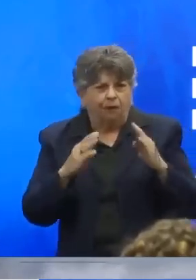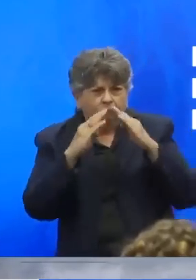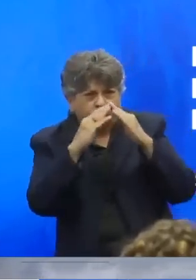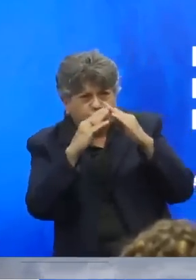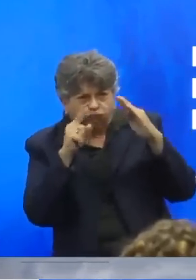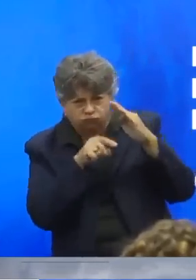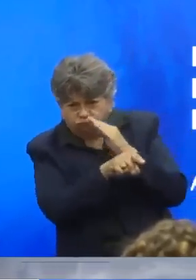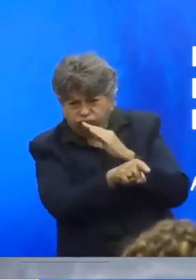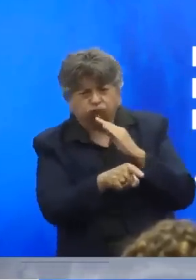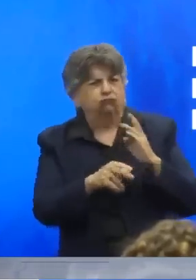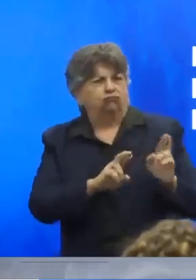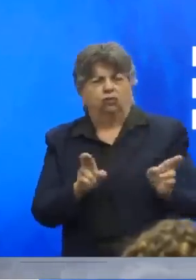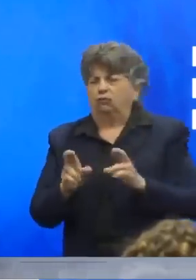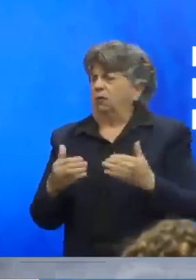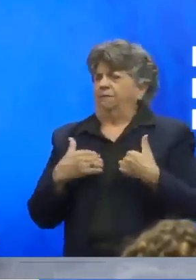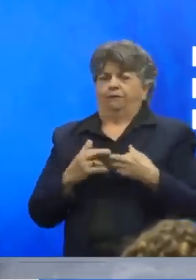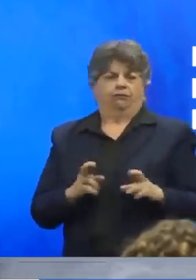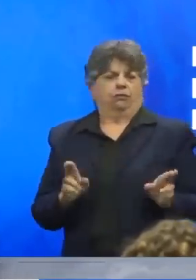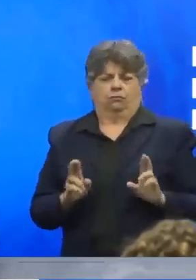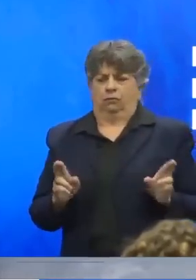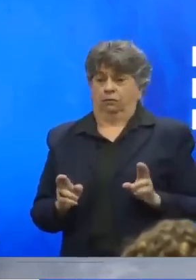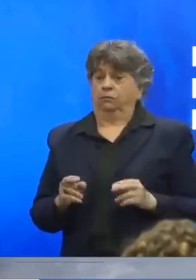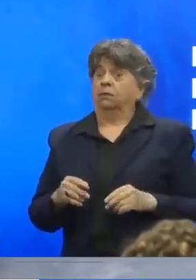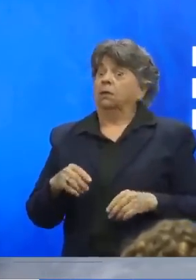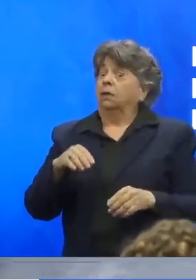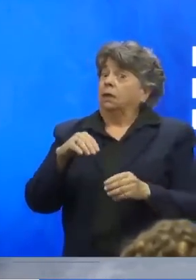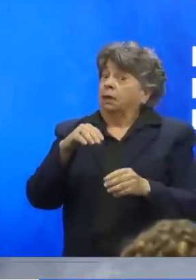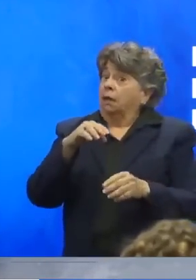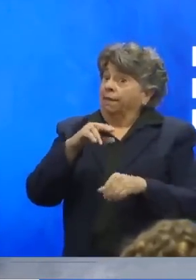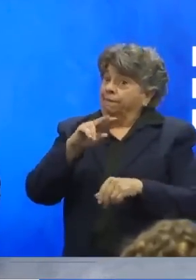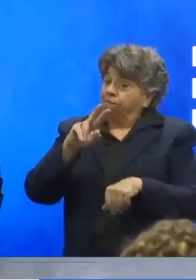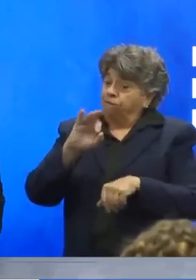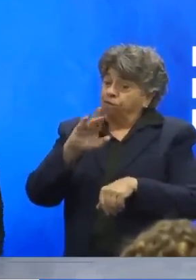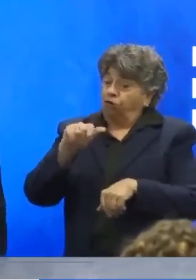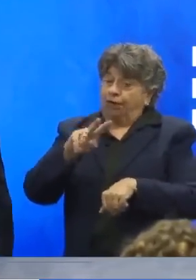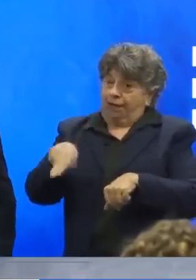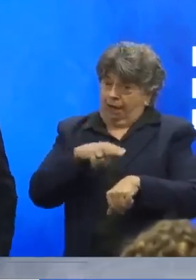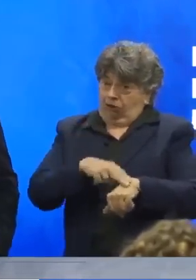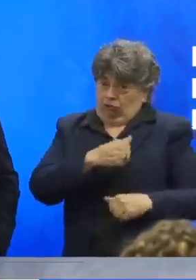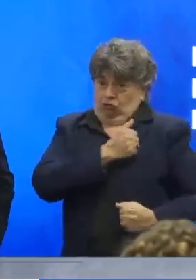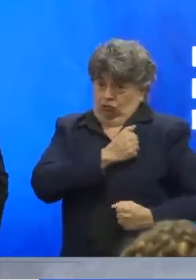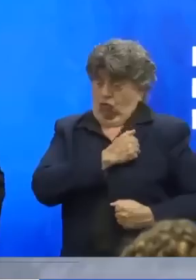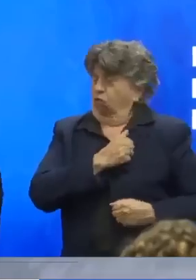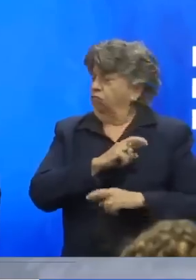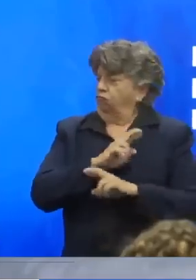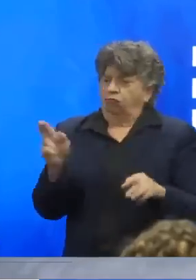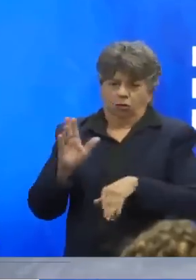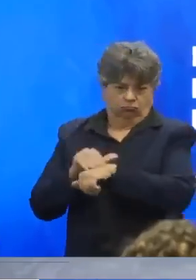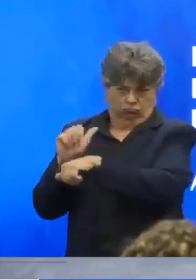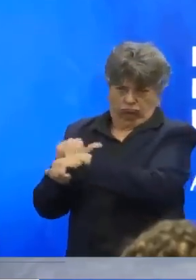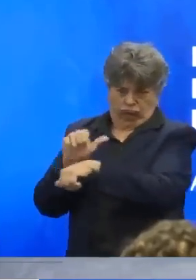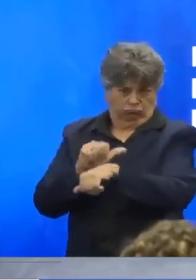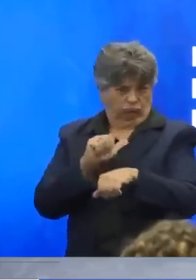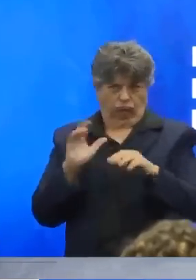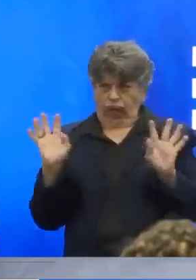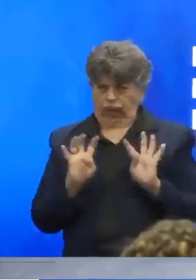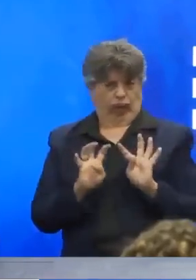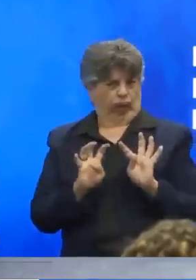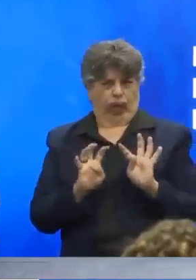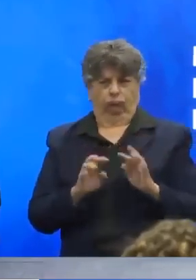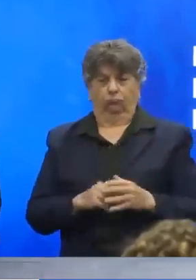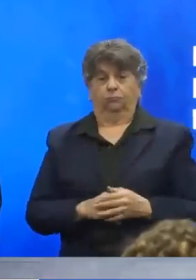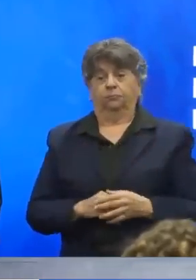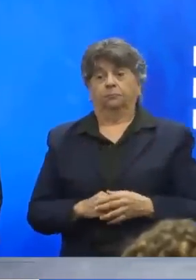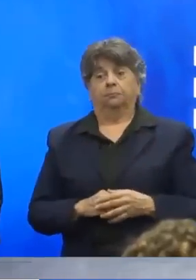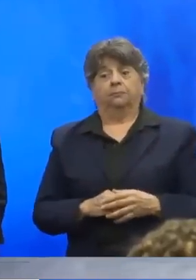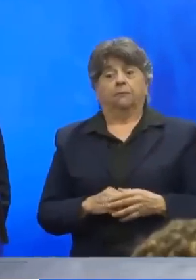National Guard, to help respond to this particular disaster. We need you to take time now ahead of landfall to